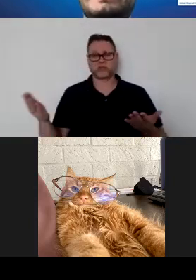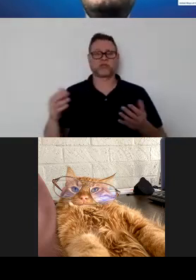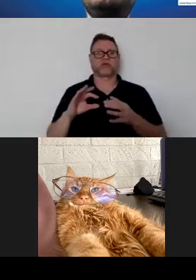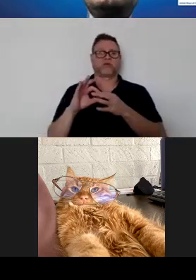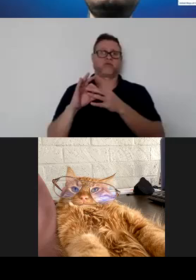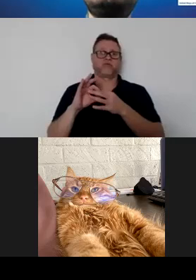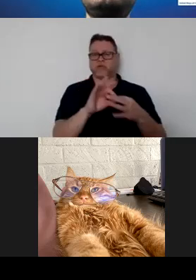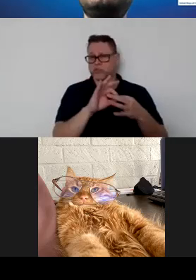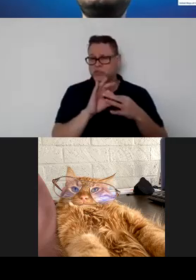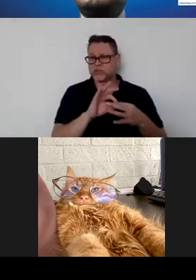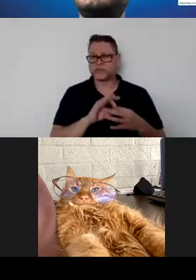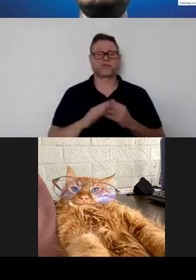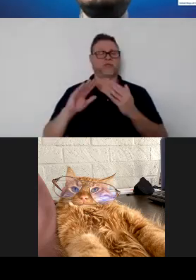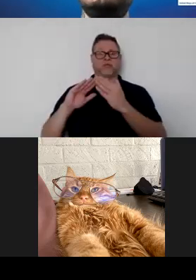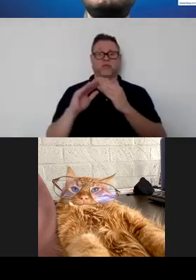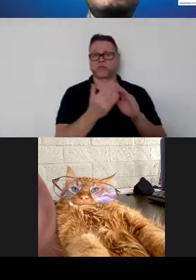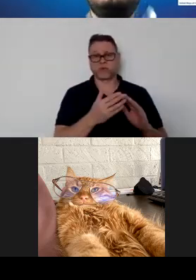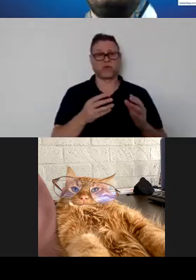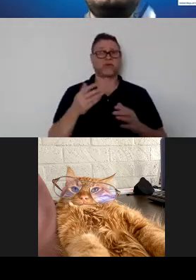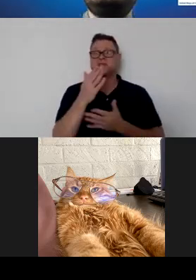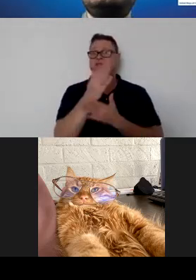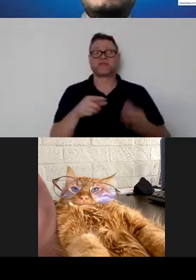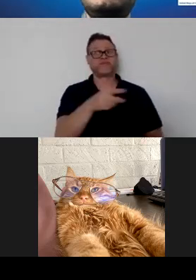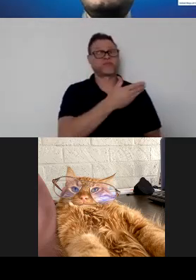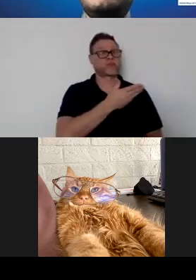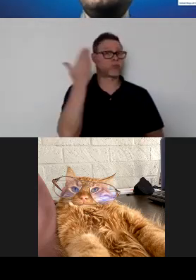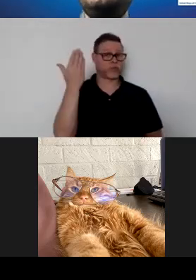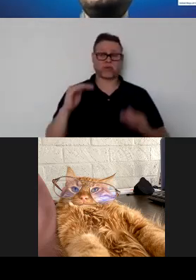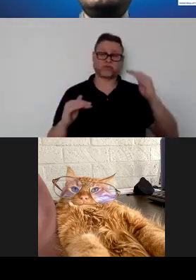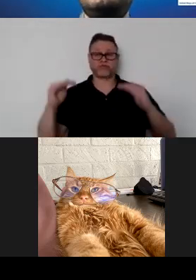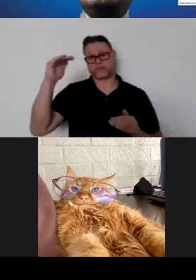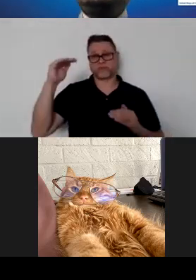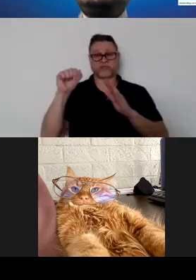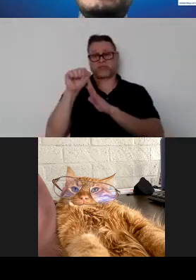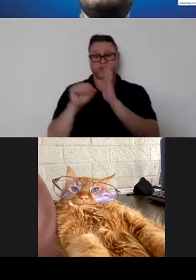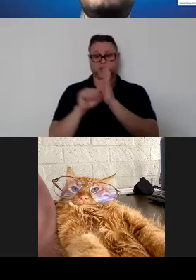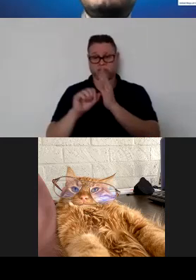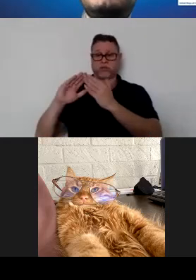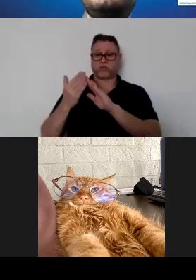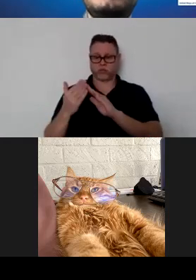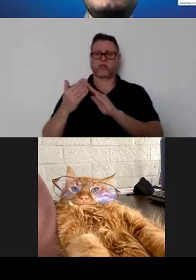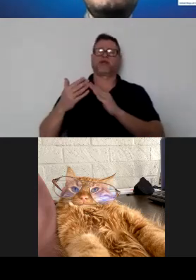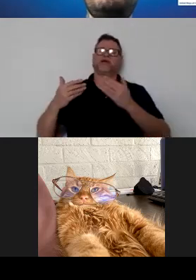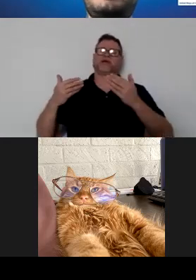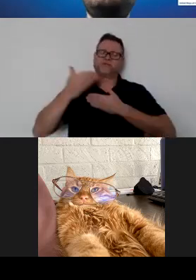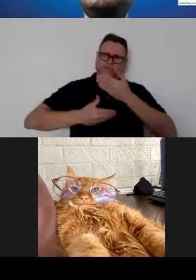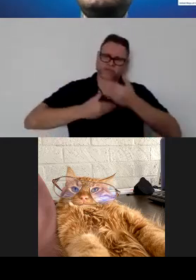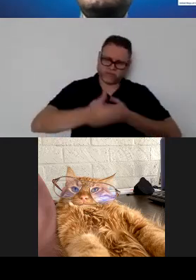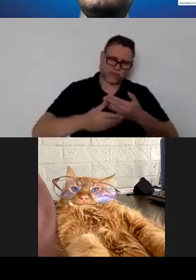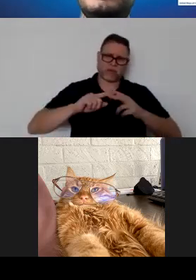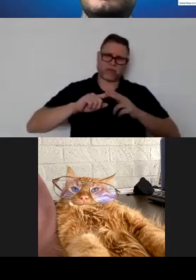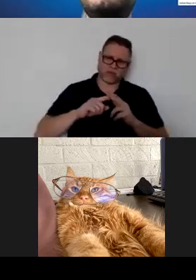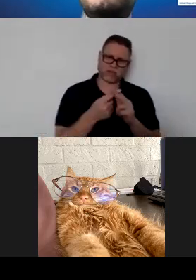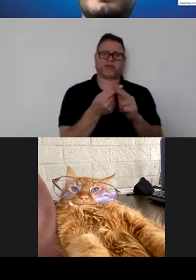communities. And in those instances where they don't exist, leveraging the state and communities' help to begin that process. Now, back when